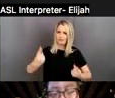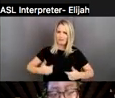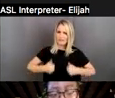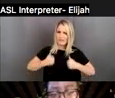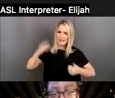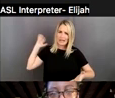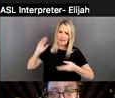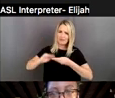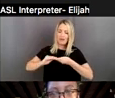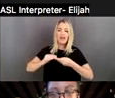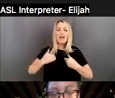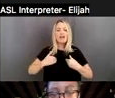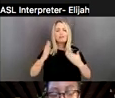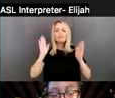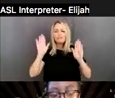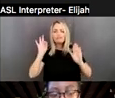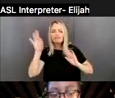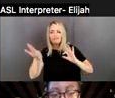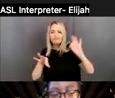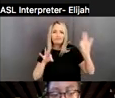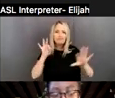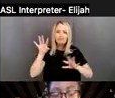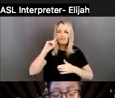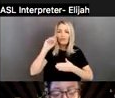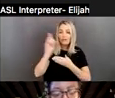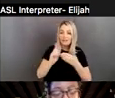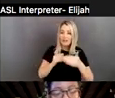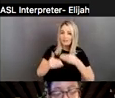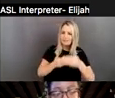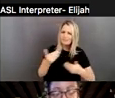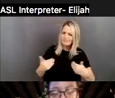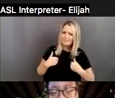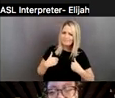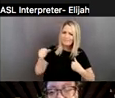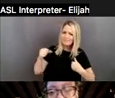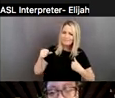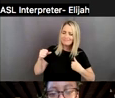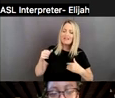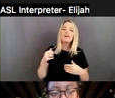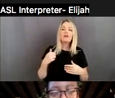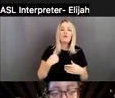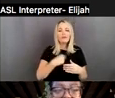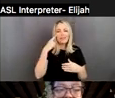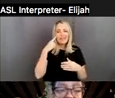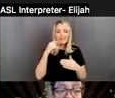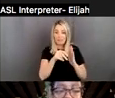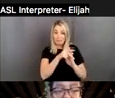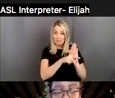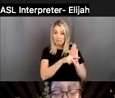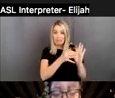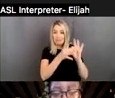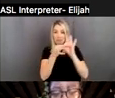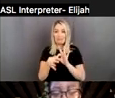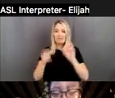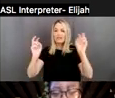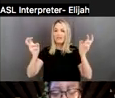contributions to bring to a design process. We're thinking about how this principle relates to the topic of